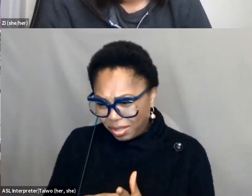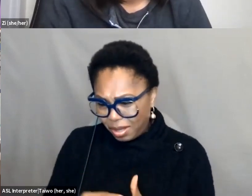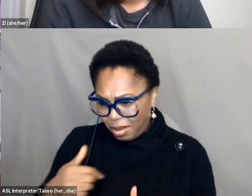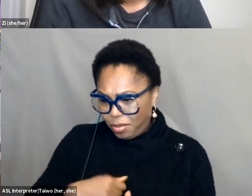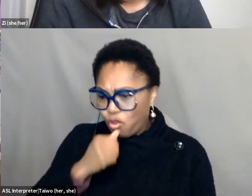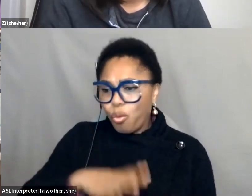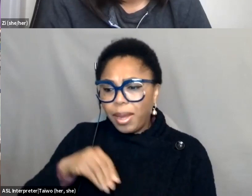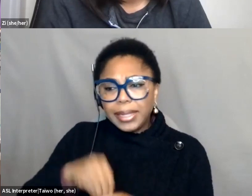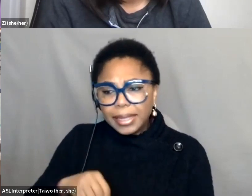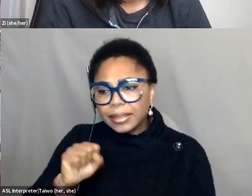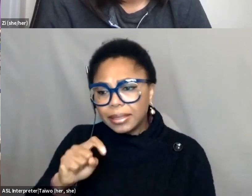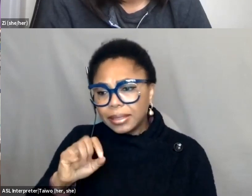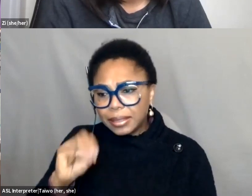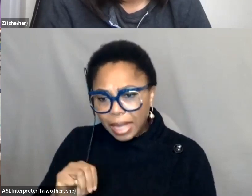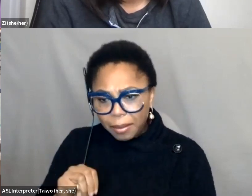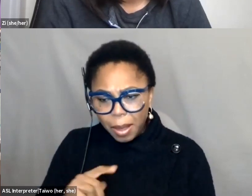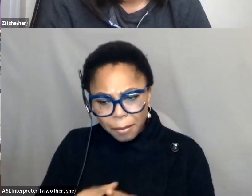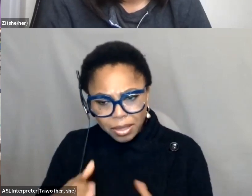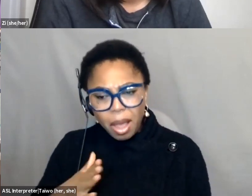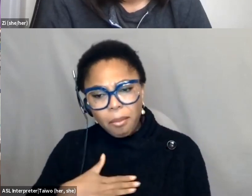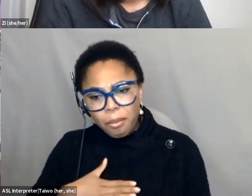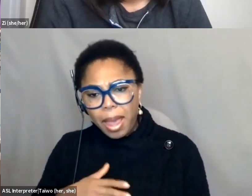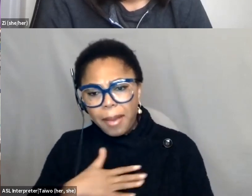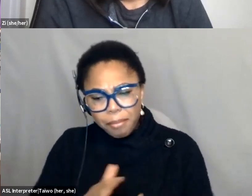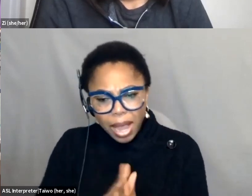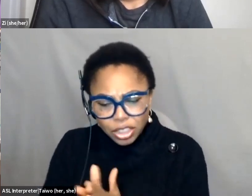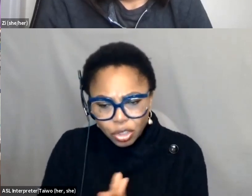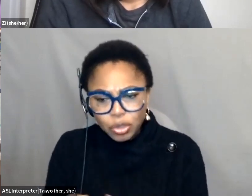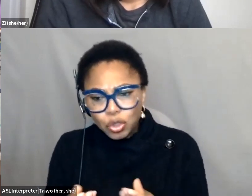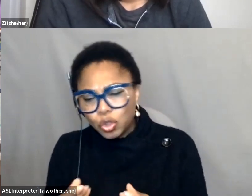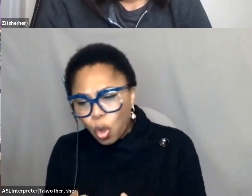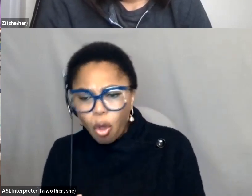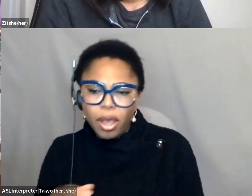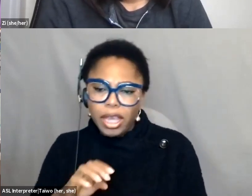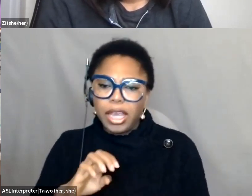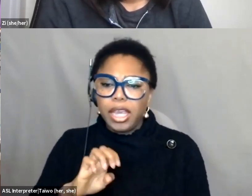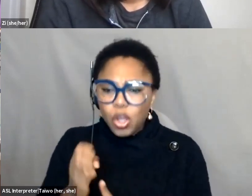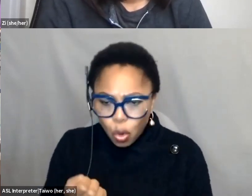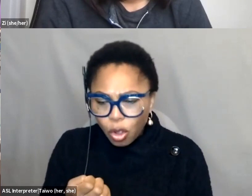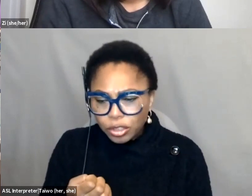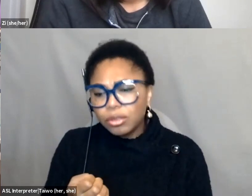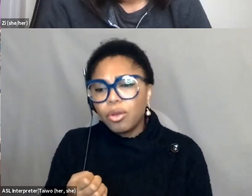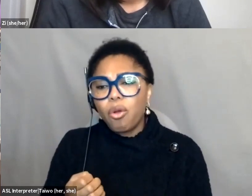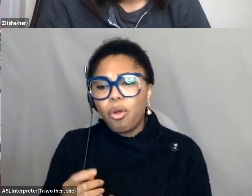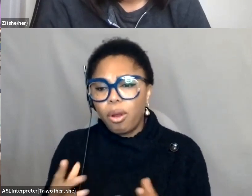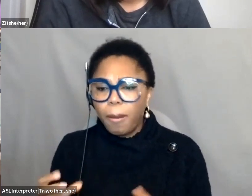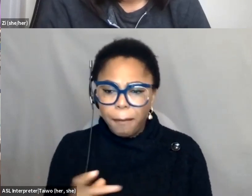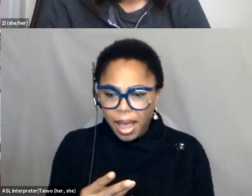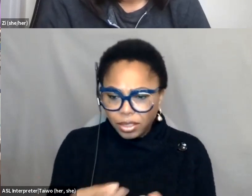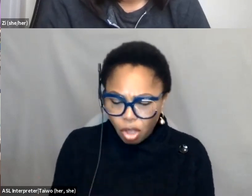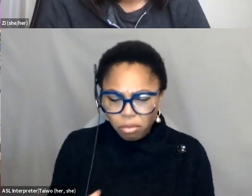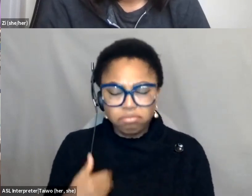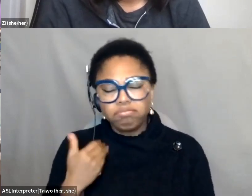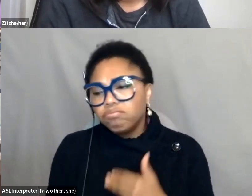my passions for soils, water quality, and ecological restoration keep me going. The thought of creating